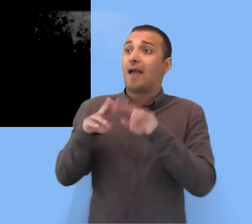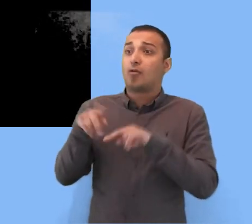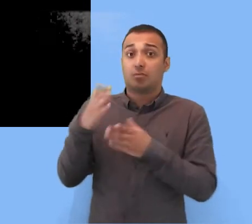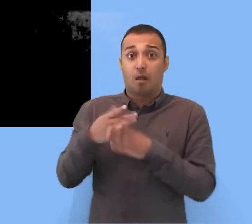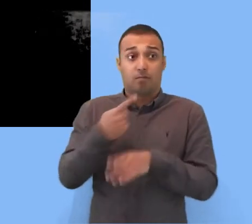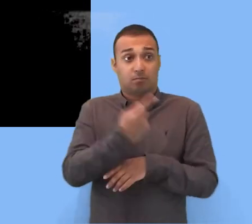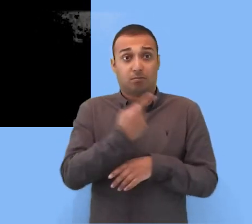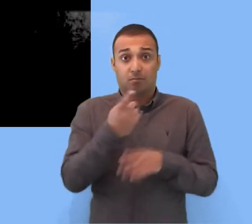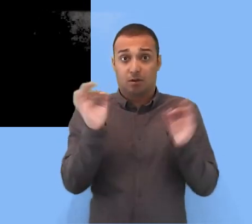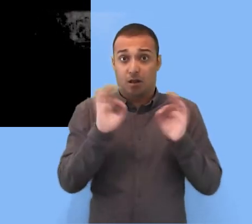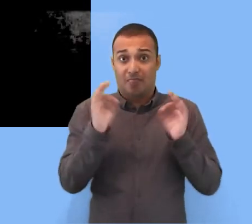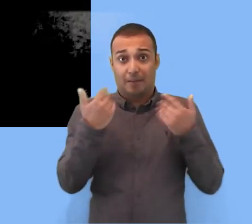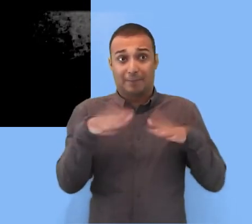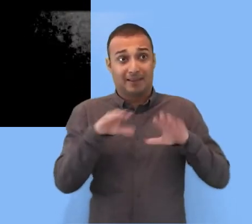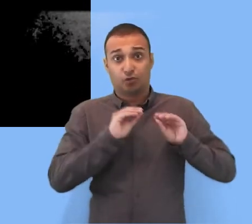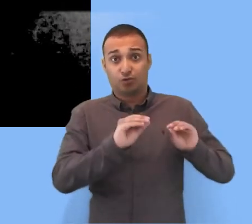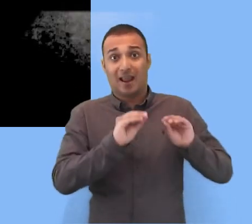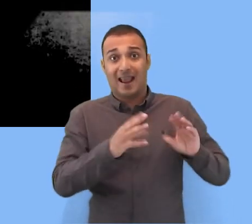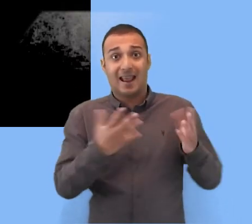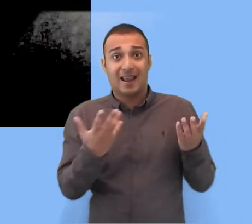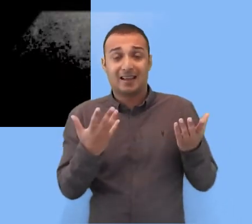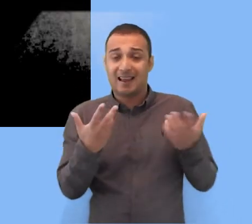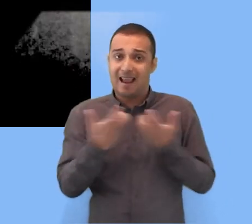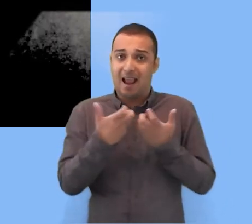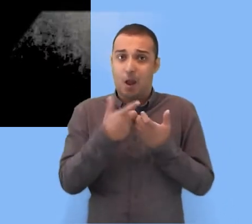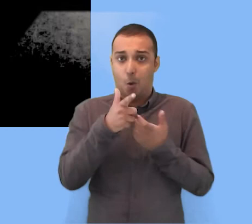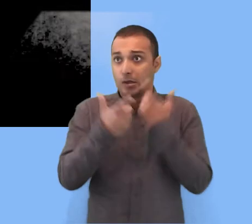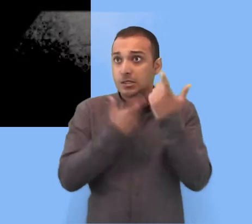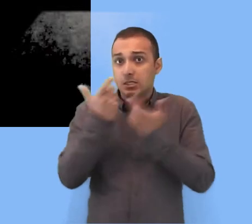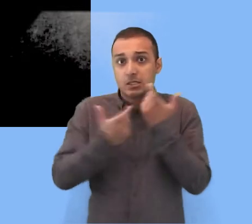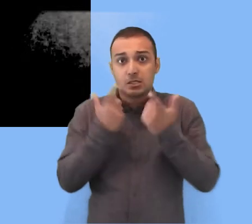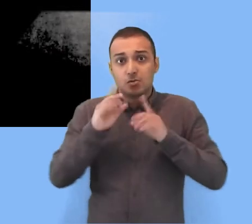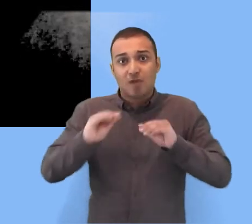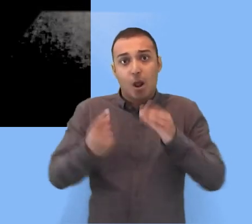going to be very academic and say read my books, but